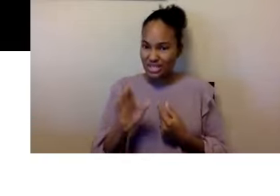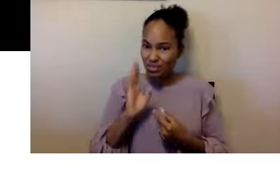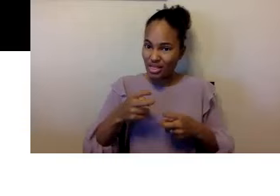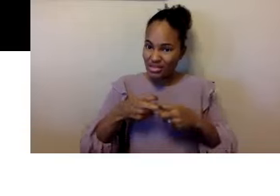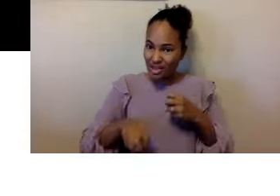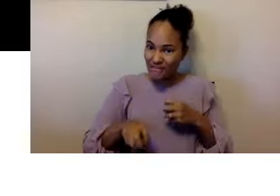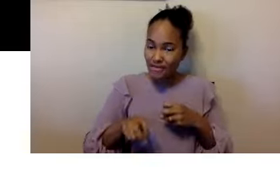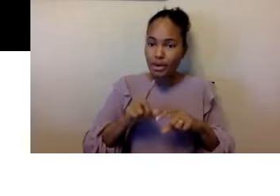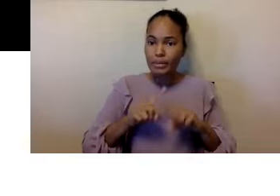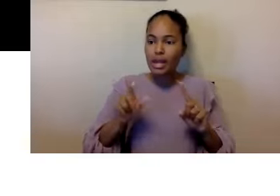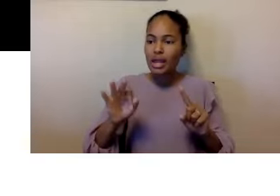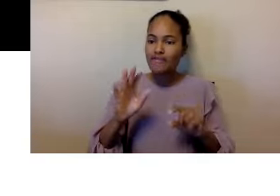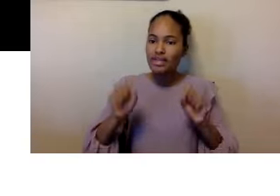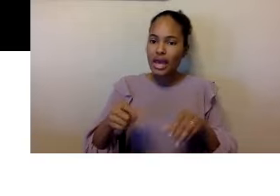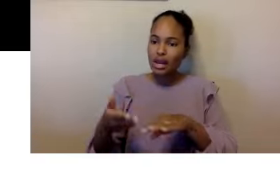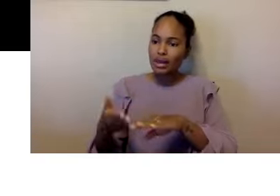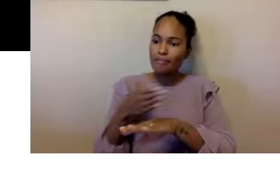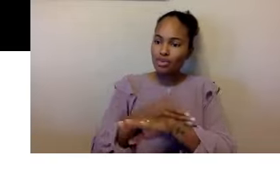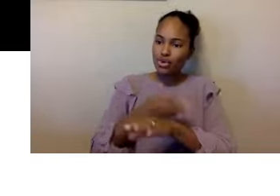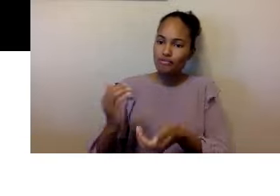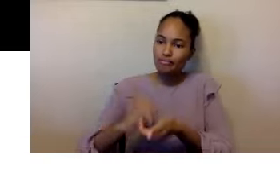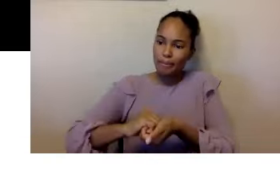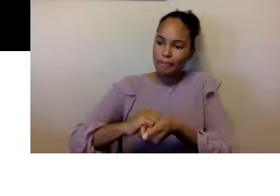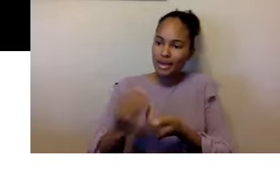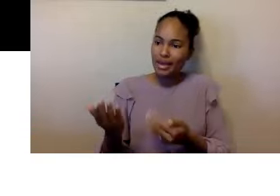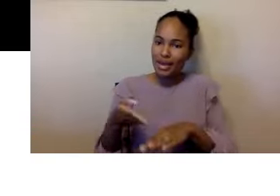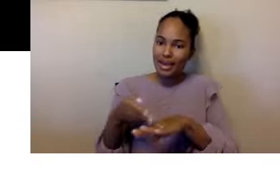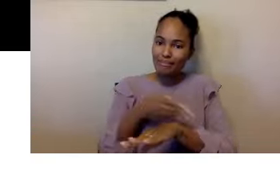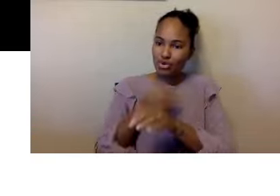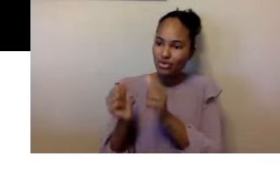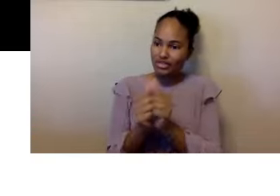together, then I think everything will look better overall.